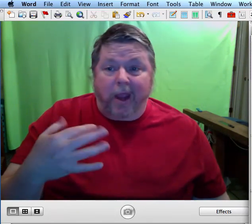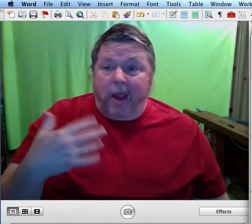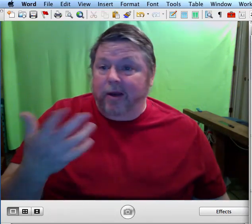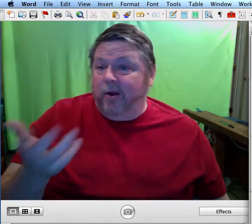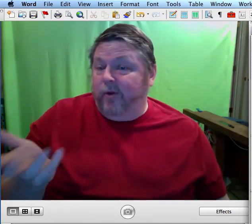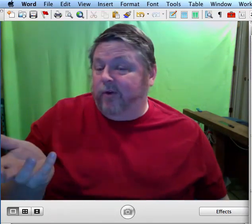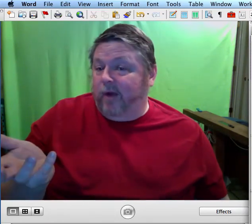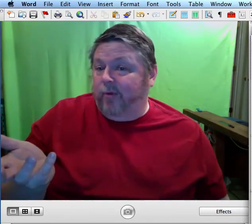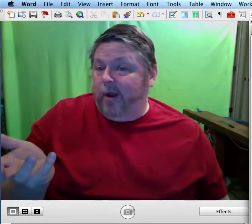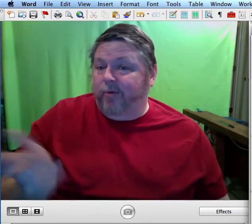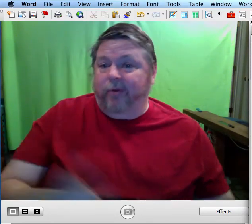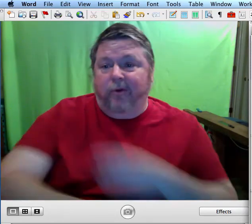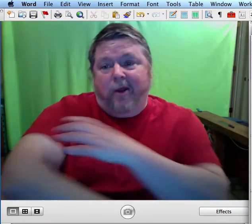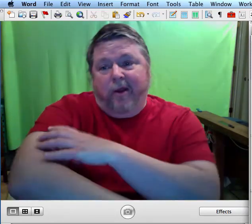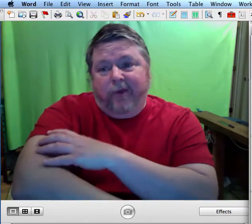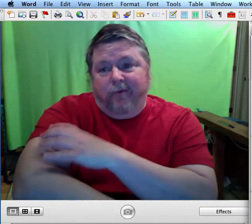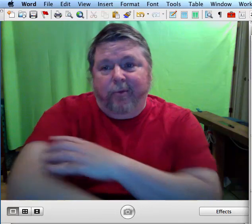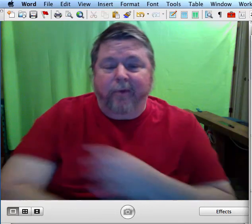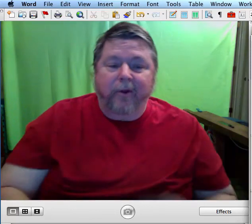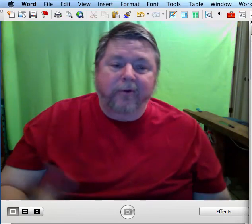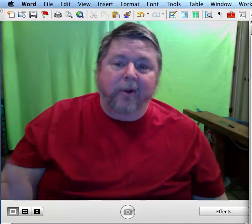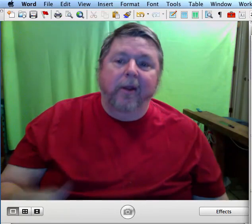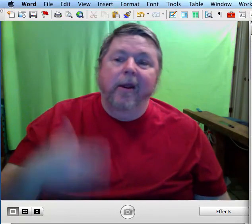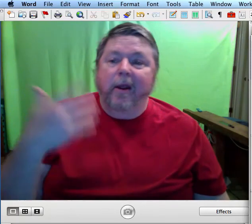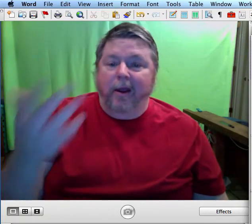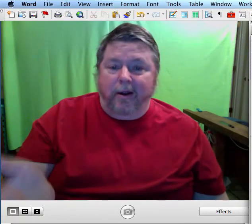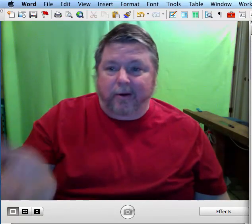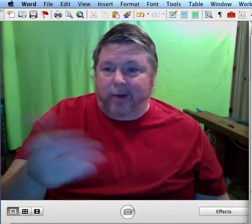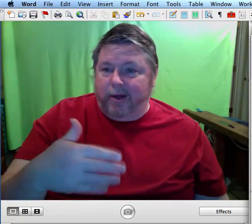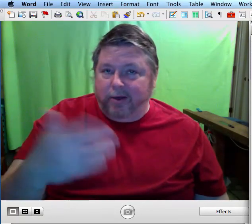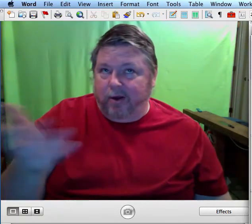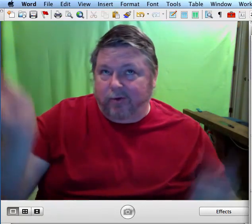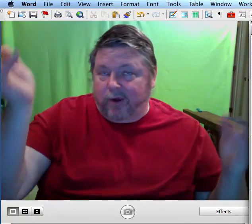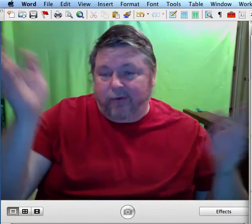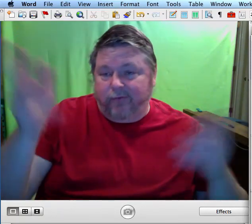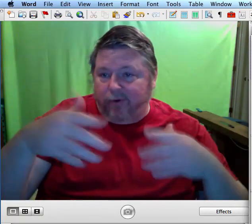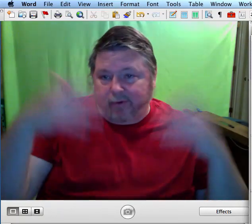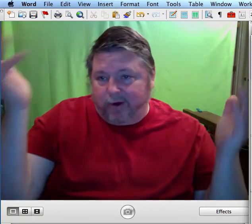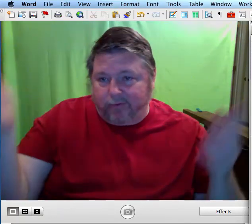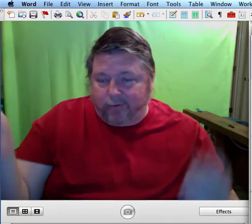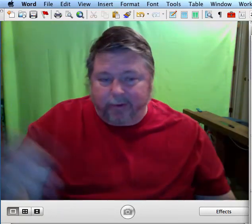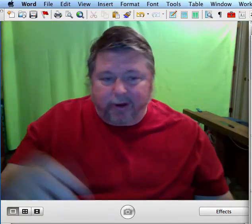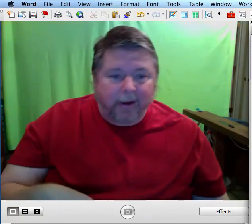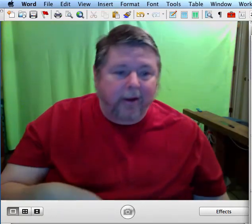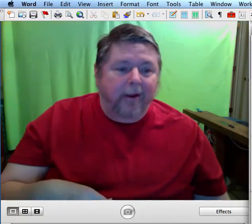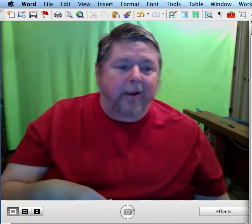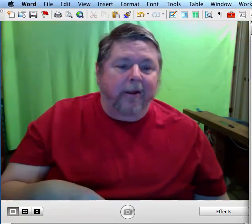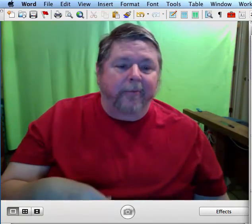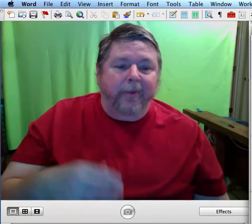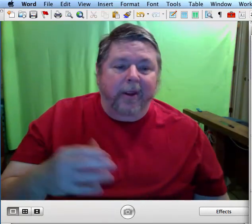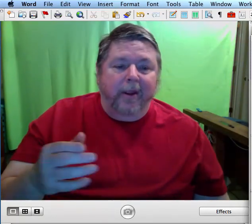Okay. I didn't know the sign for blood pressure. Now I have a sign for blood pressure. Okay. I didn't know the sign for whatever it would be.